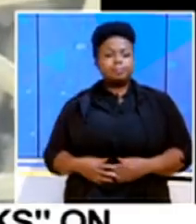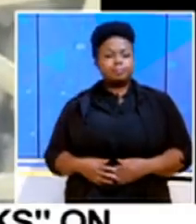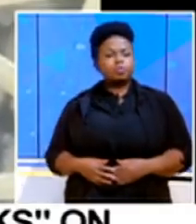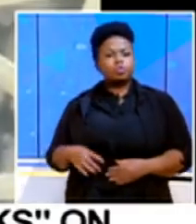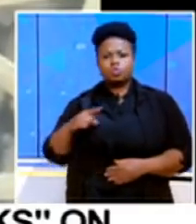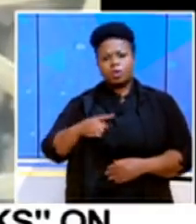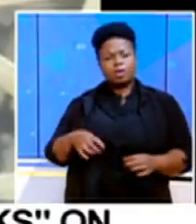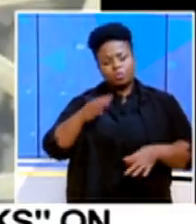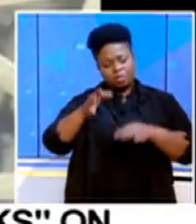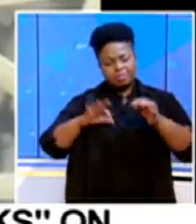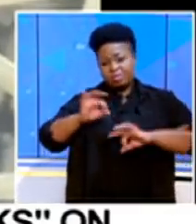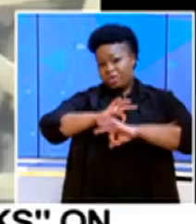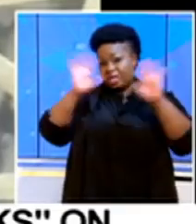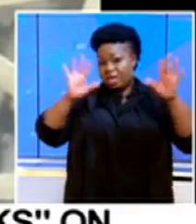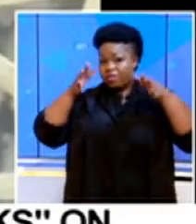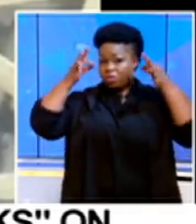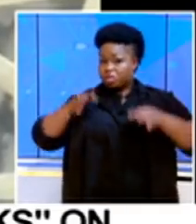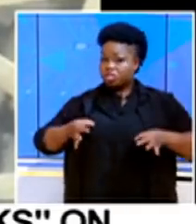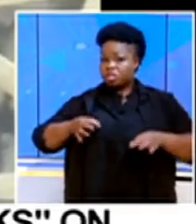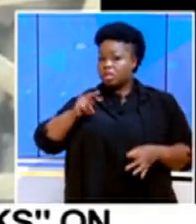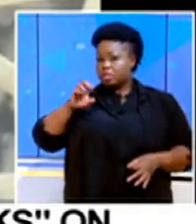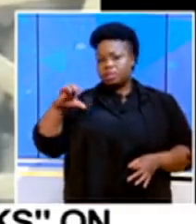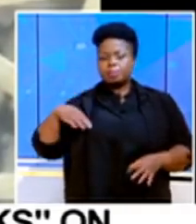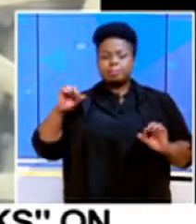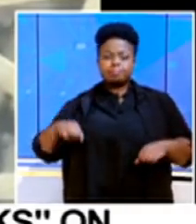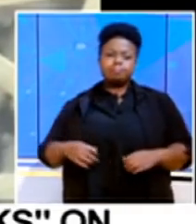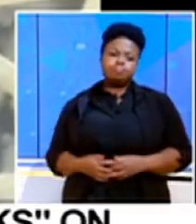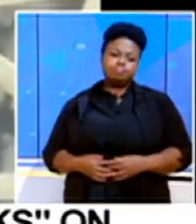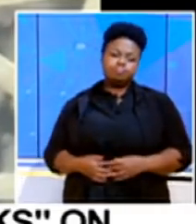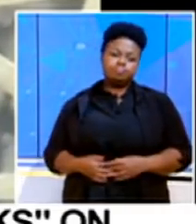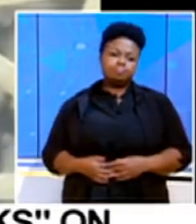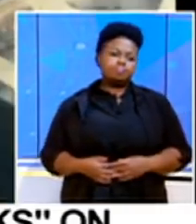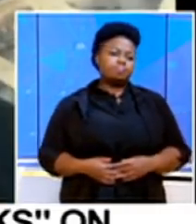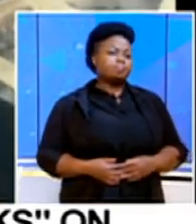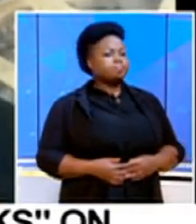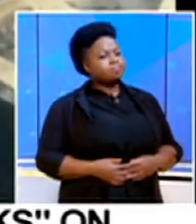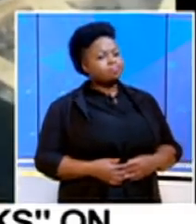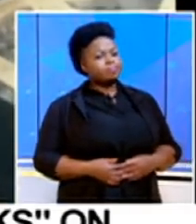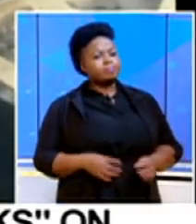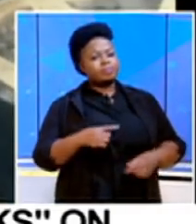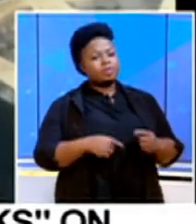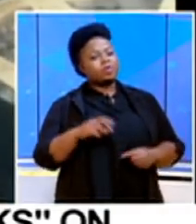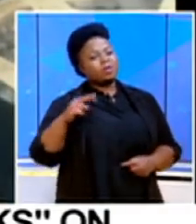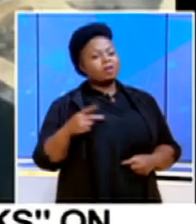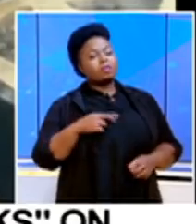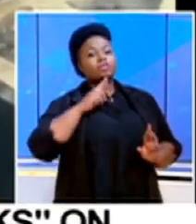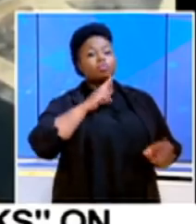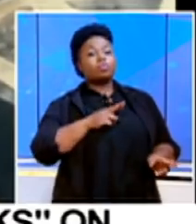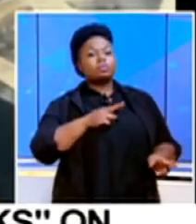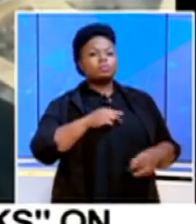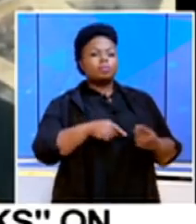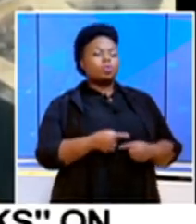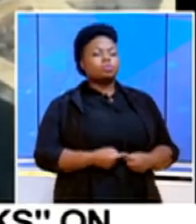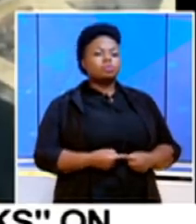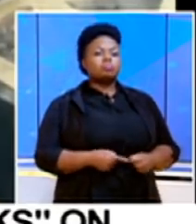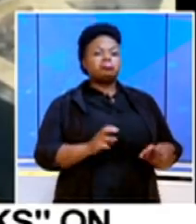so that there's clarity on the kind of decisions that the NEC arrived at. And just with regard to some of the reports about the